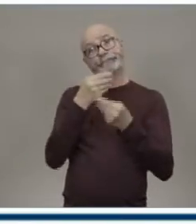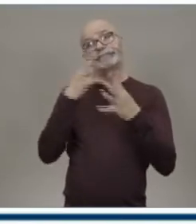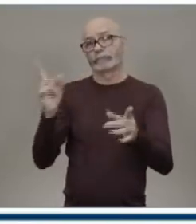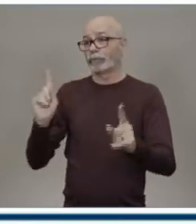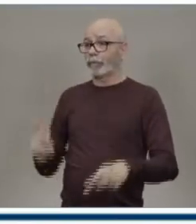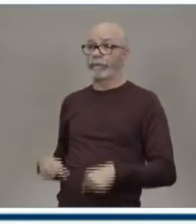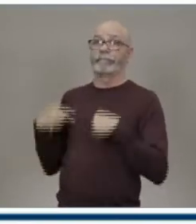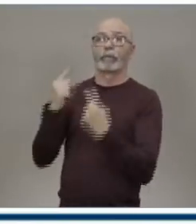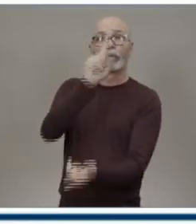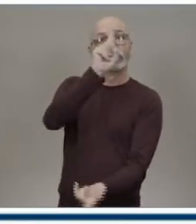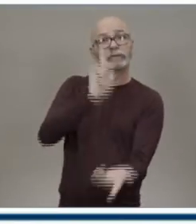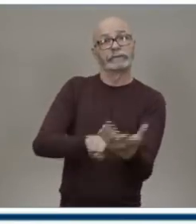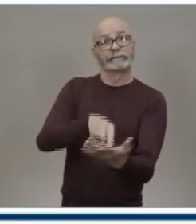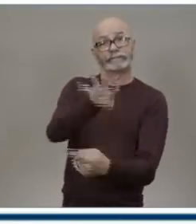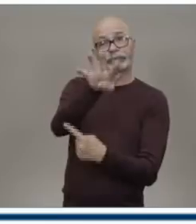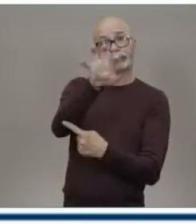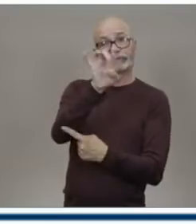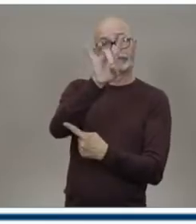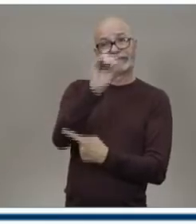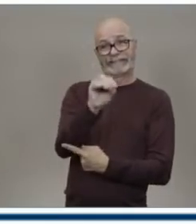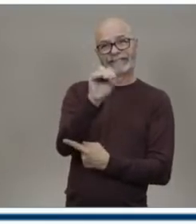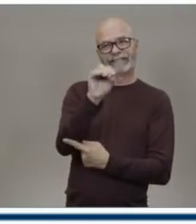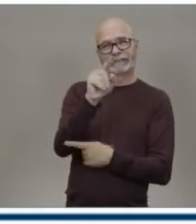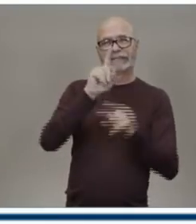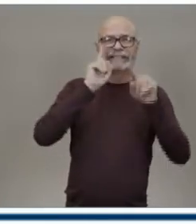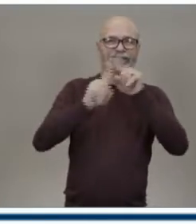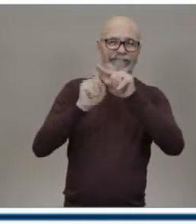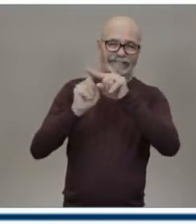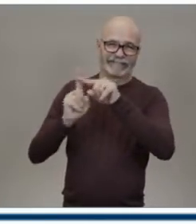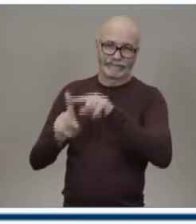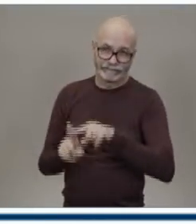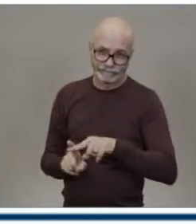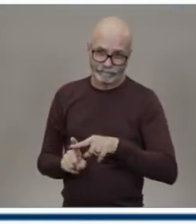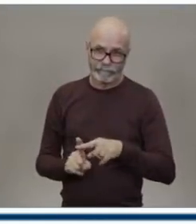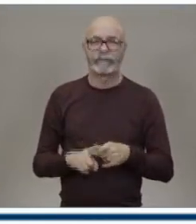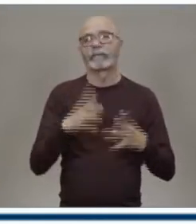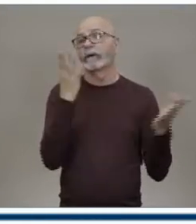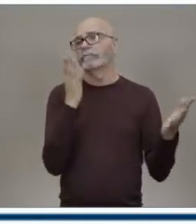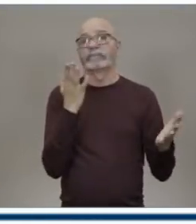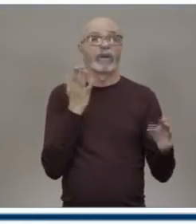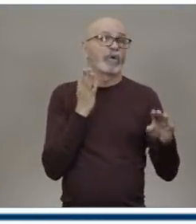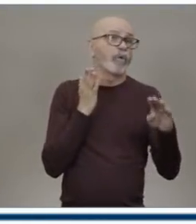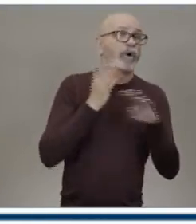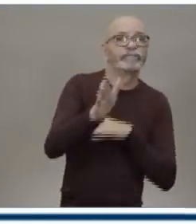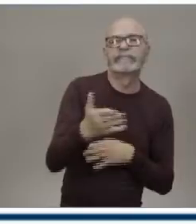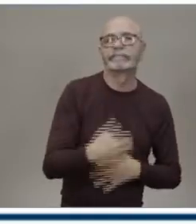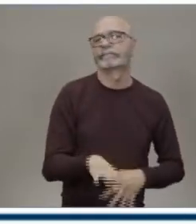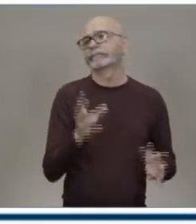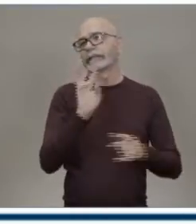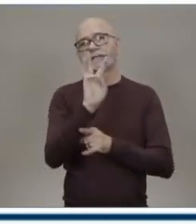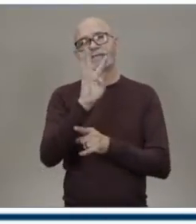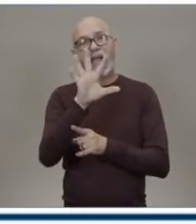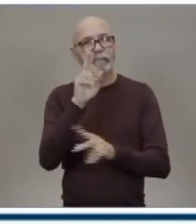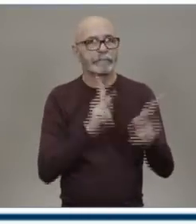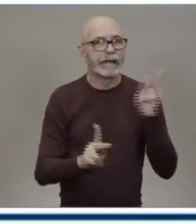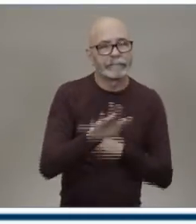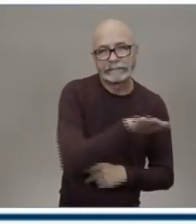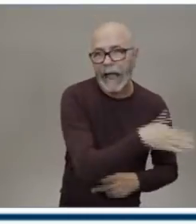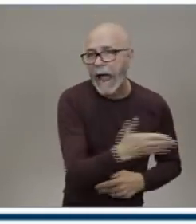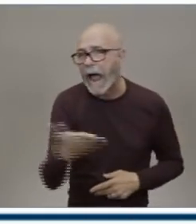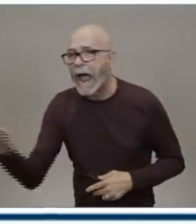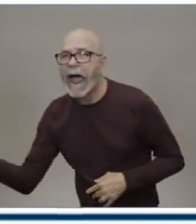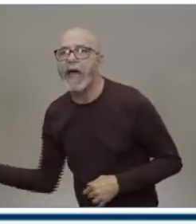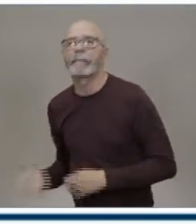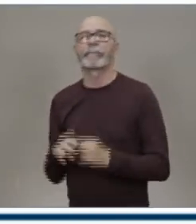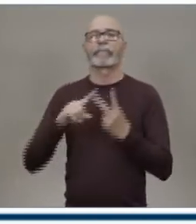cases. We've mourned with you about 65 deaths, and we found hope with you for the 1,385